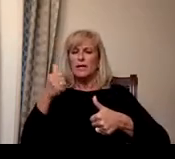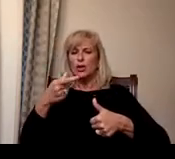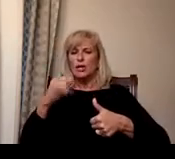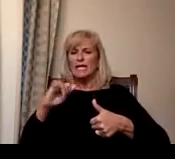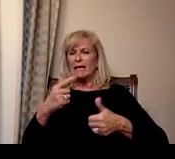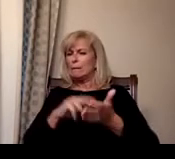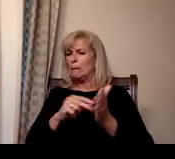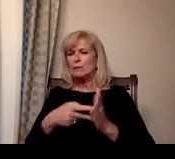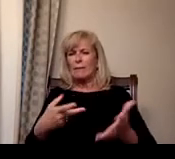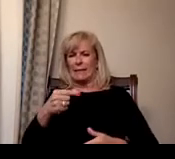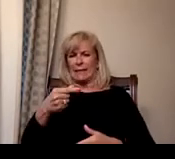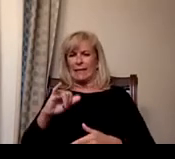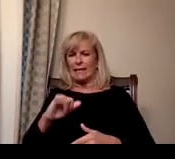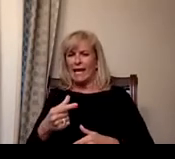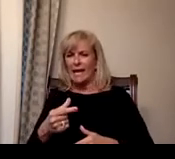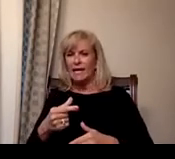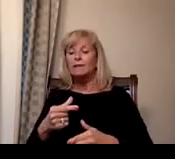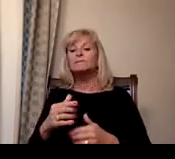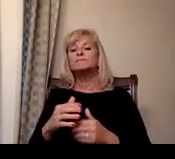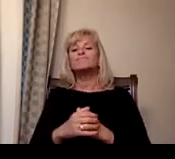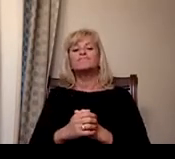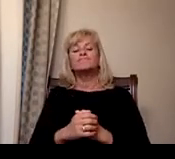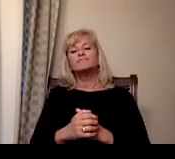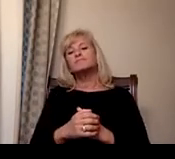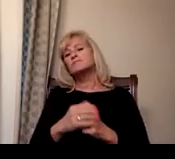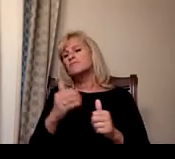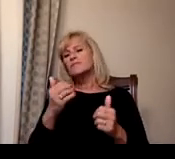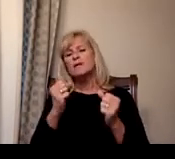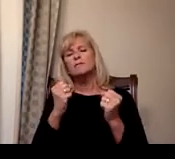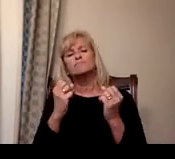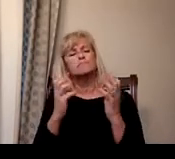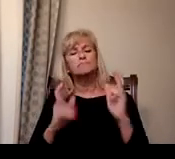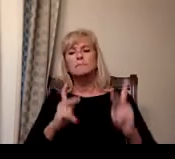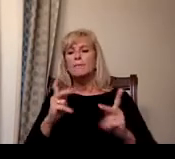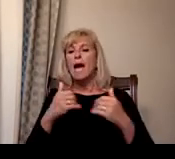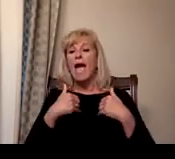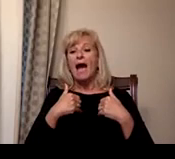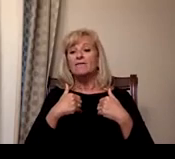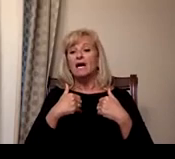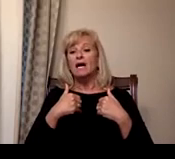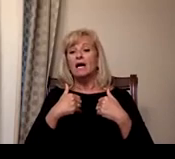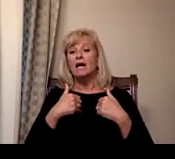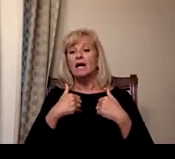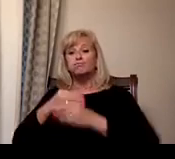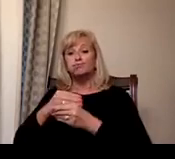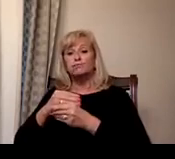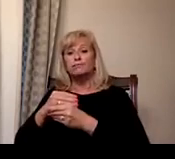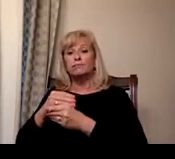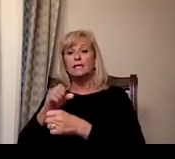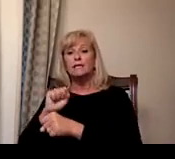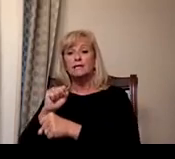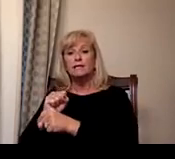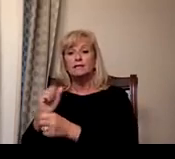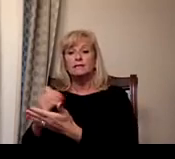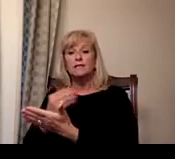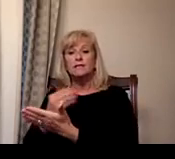Well, everybody has these days something that they're doing on the side. These are all names for it. You can